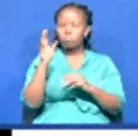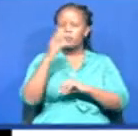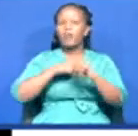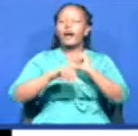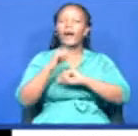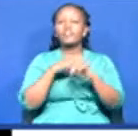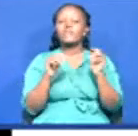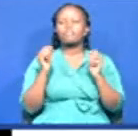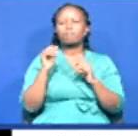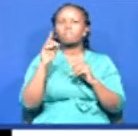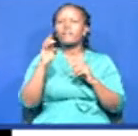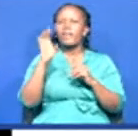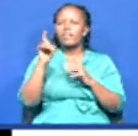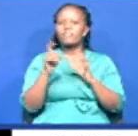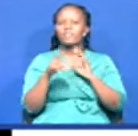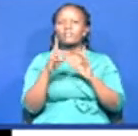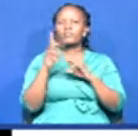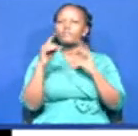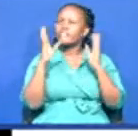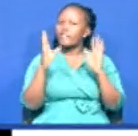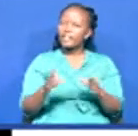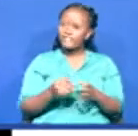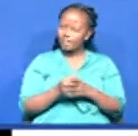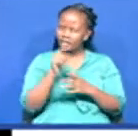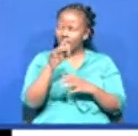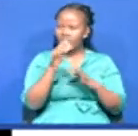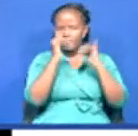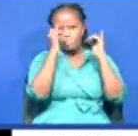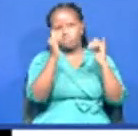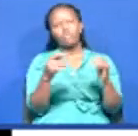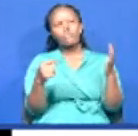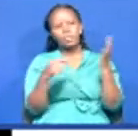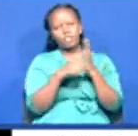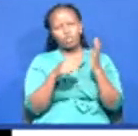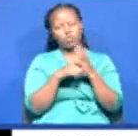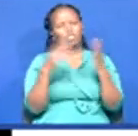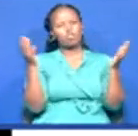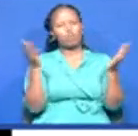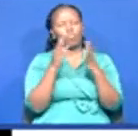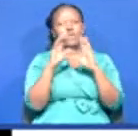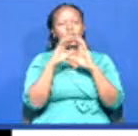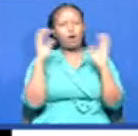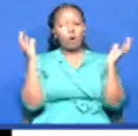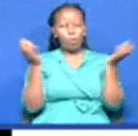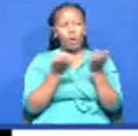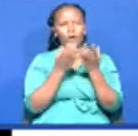I know this is a new technology where the world is moving to. And